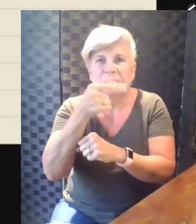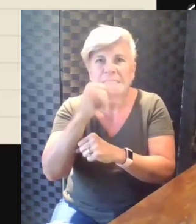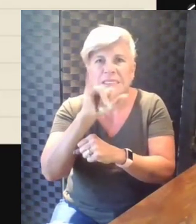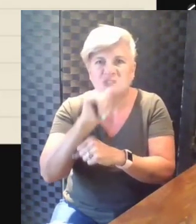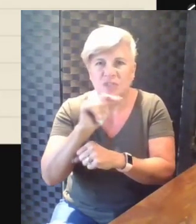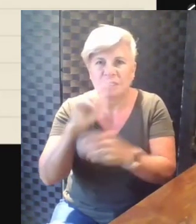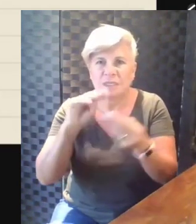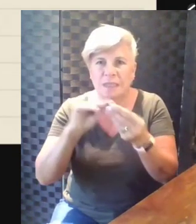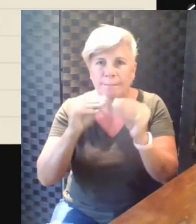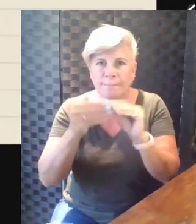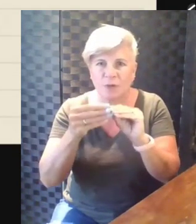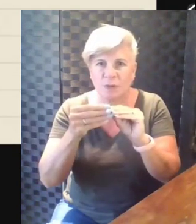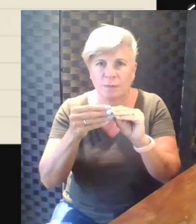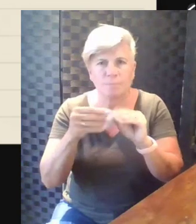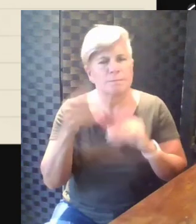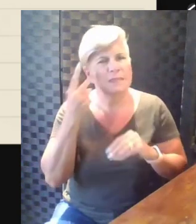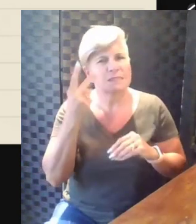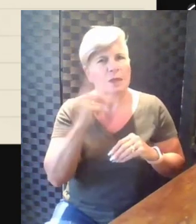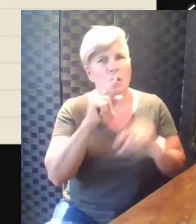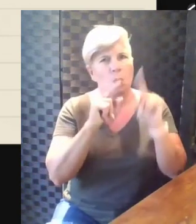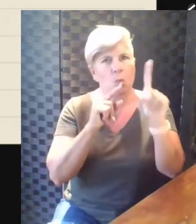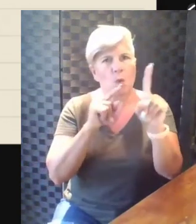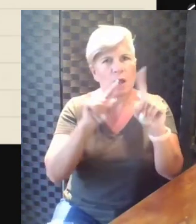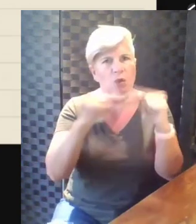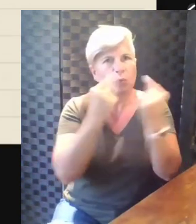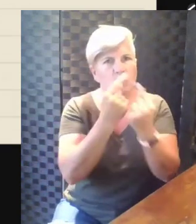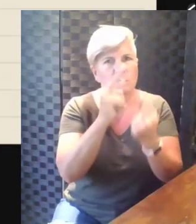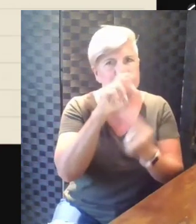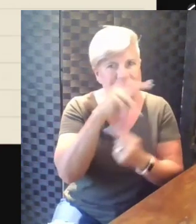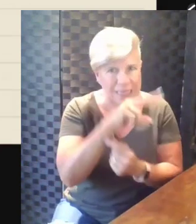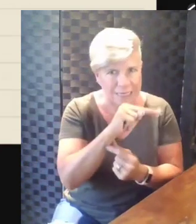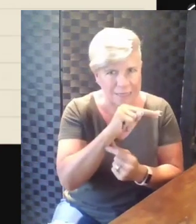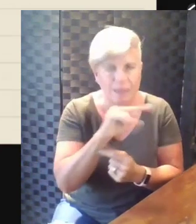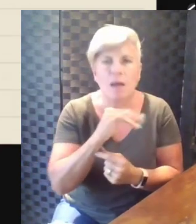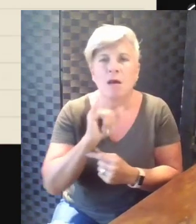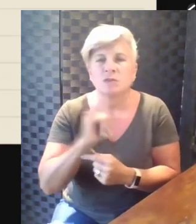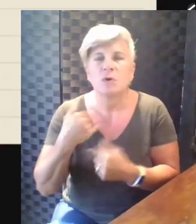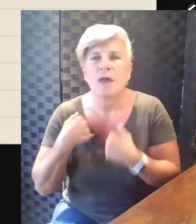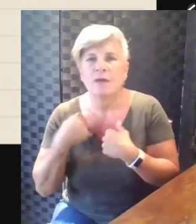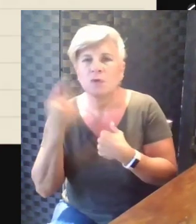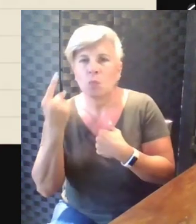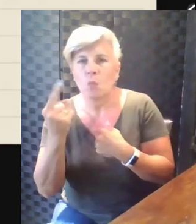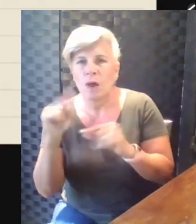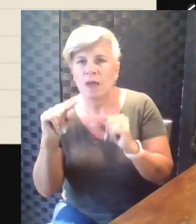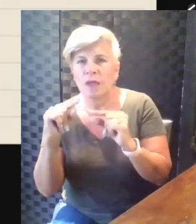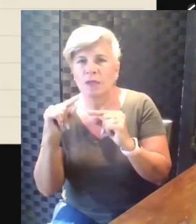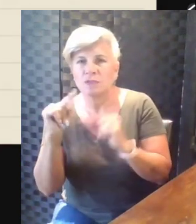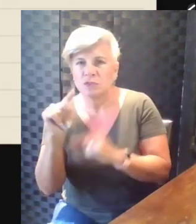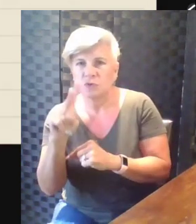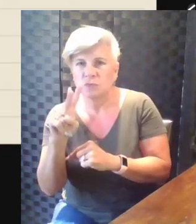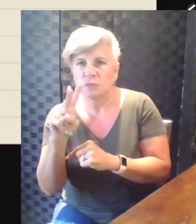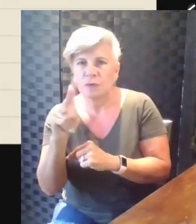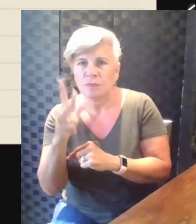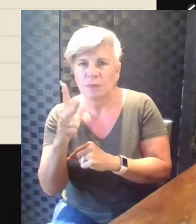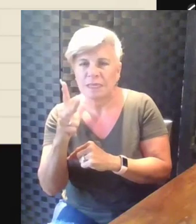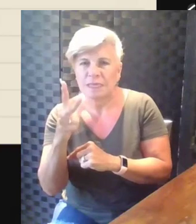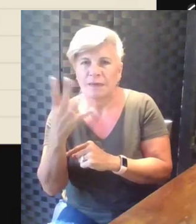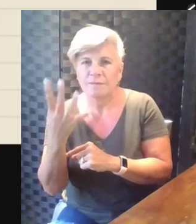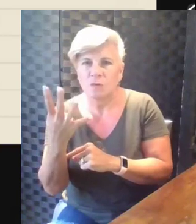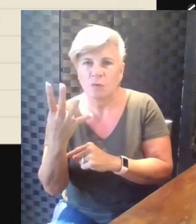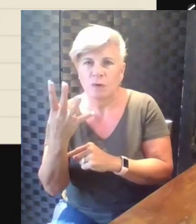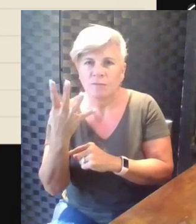Let's see. We've got one group of 10. We also have 1, 2,